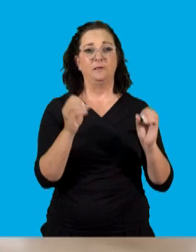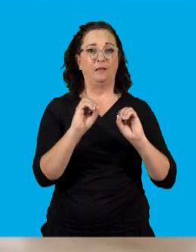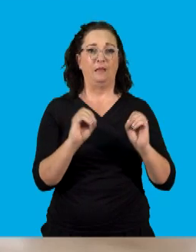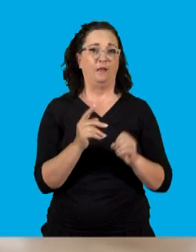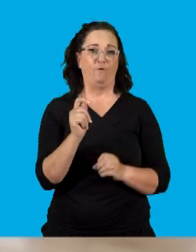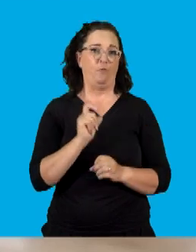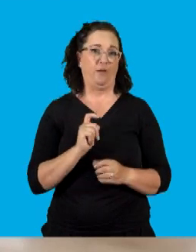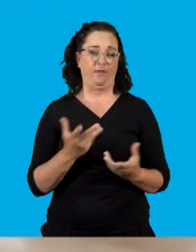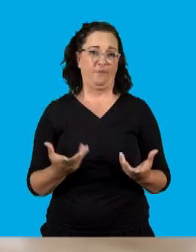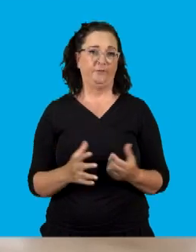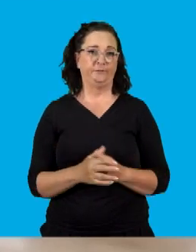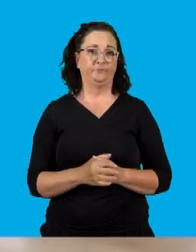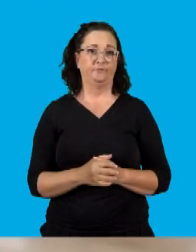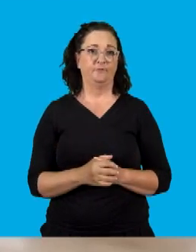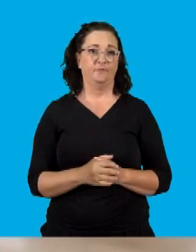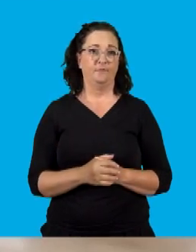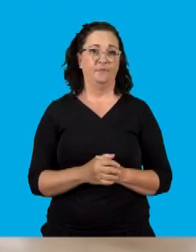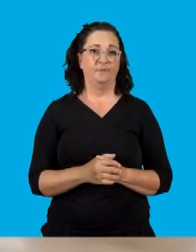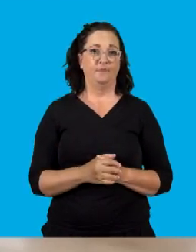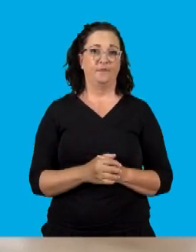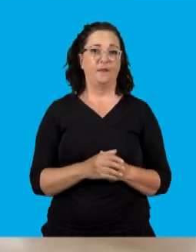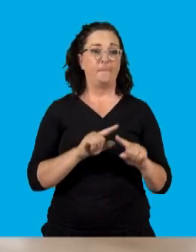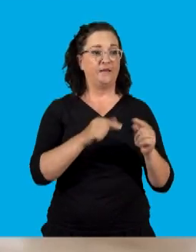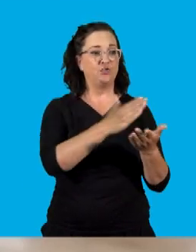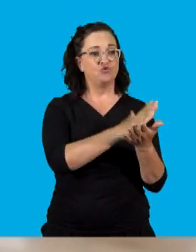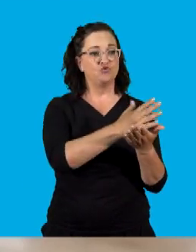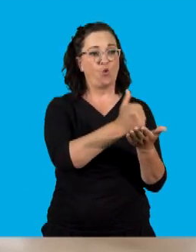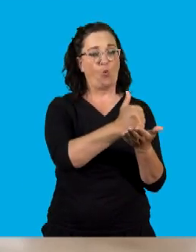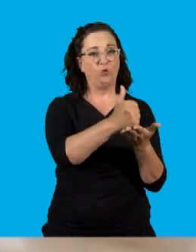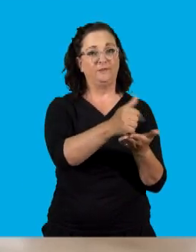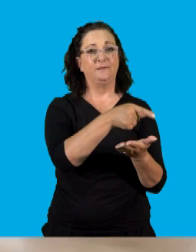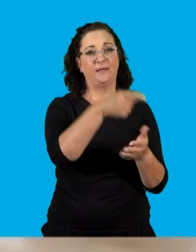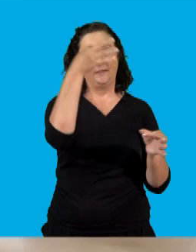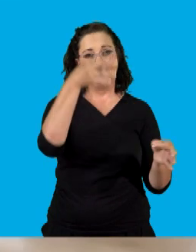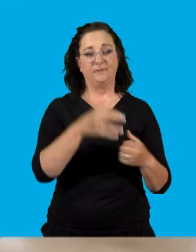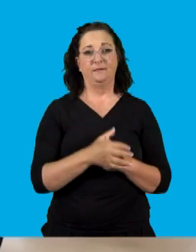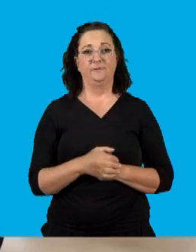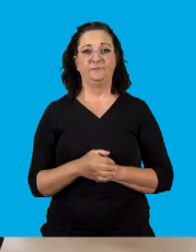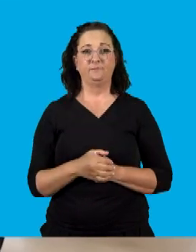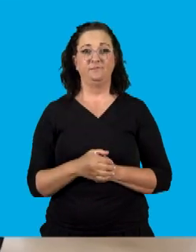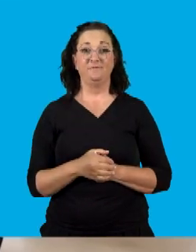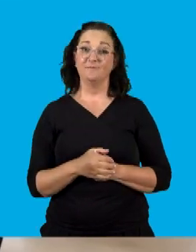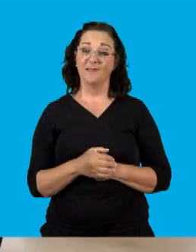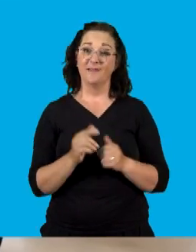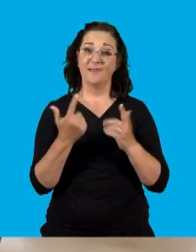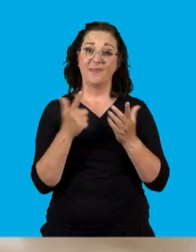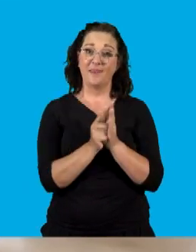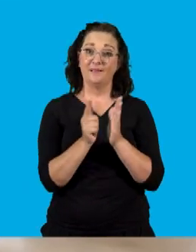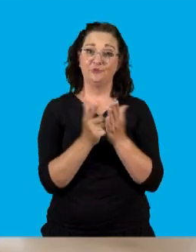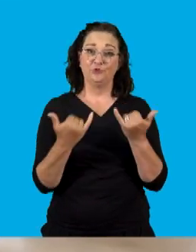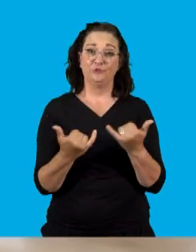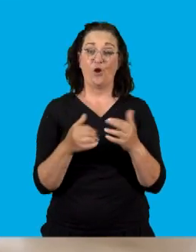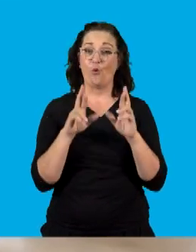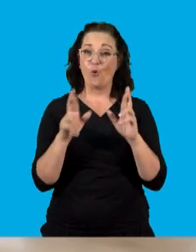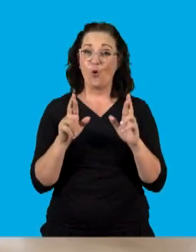much remuneration they should be getting, but it's a call from the shareholders. I hope that today's lesson